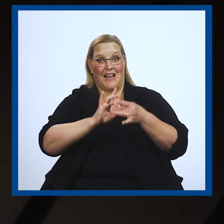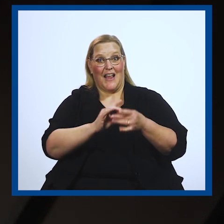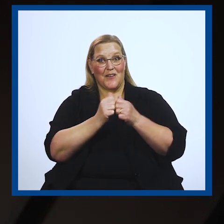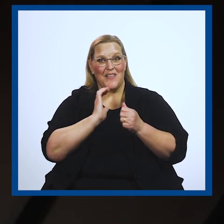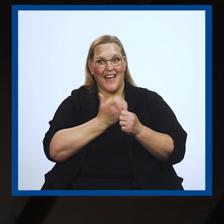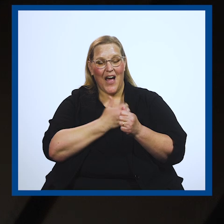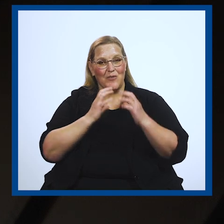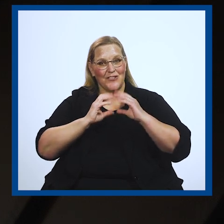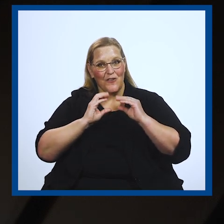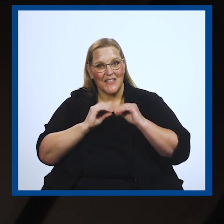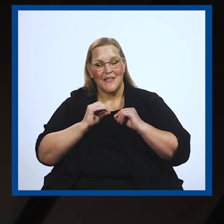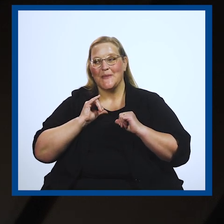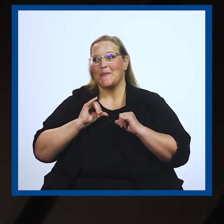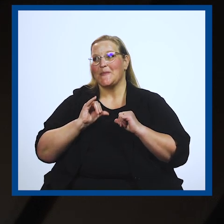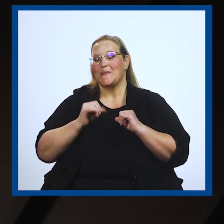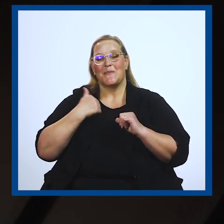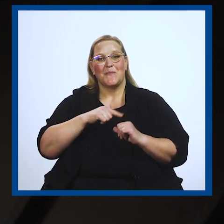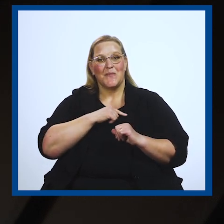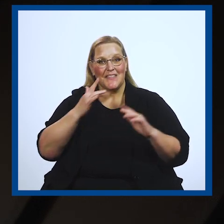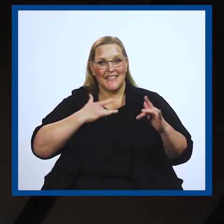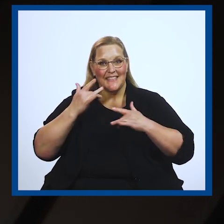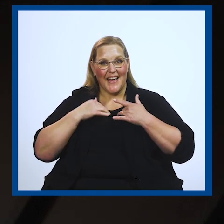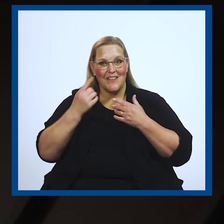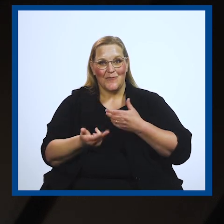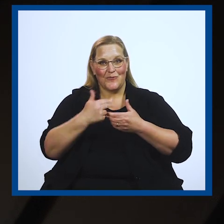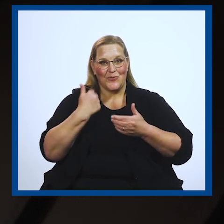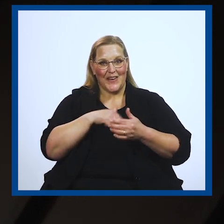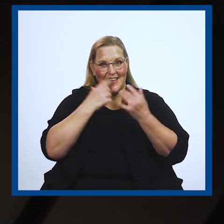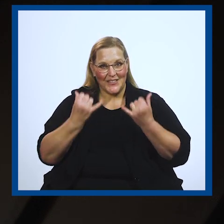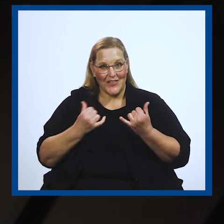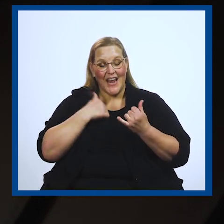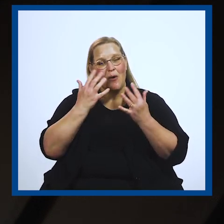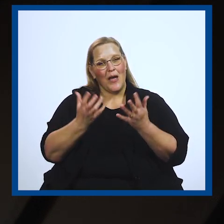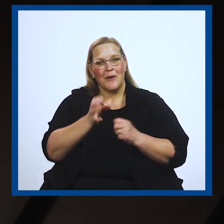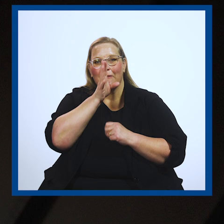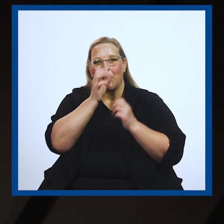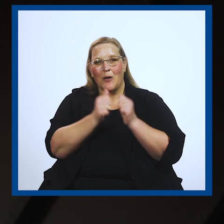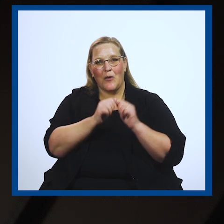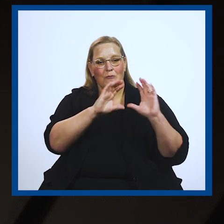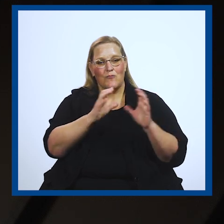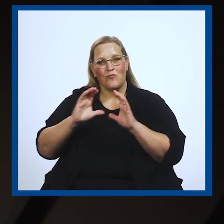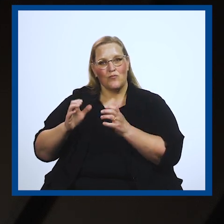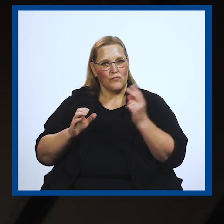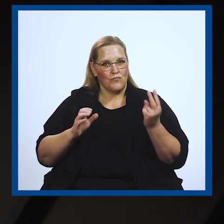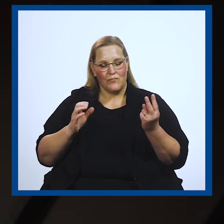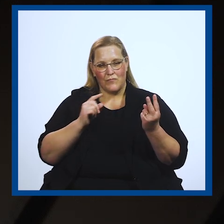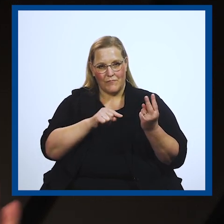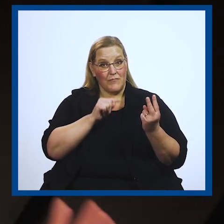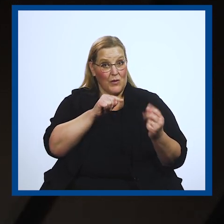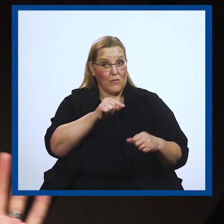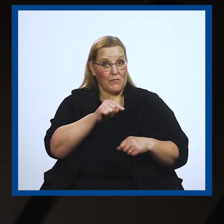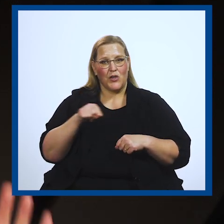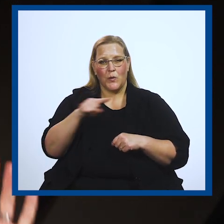to our services. So we're so excited that you're joining us today. I want to speak to two groups of people. Group number one,